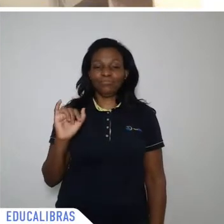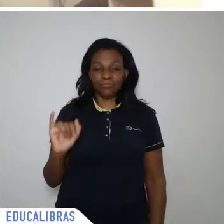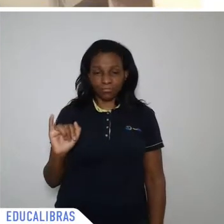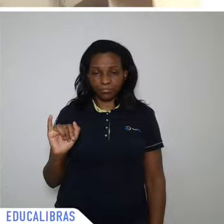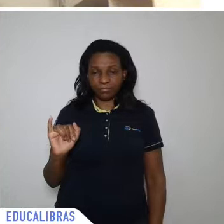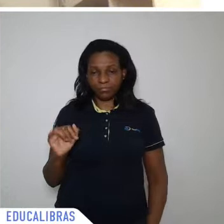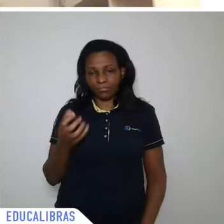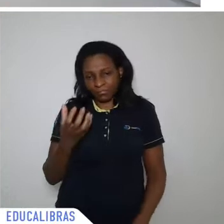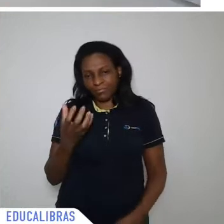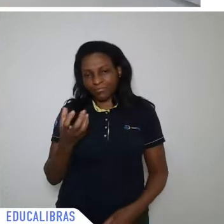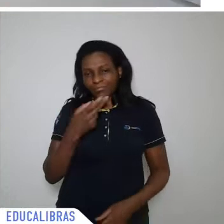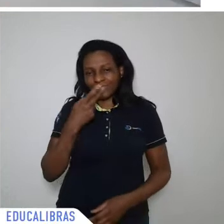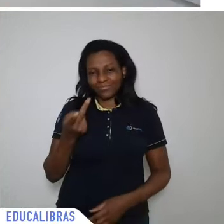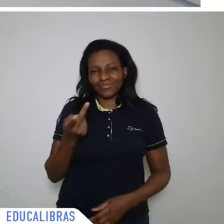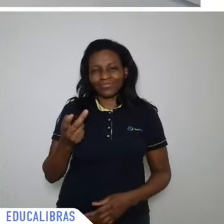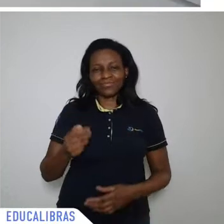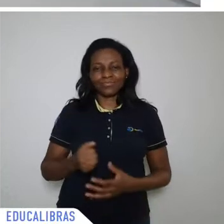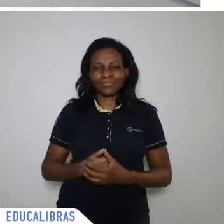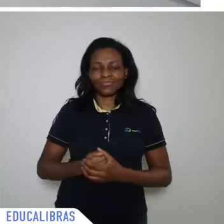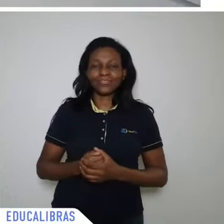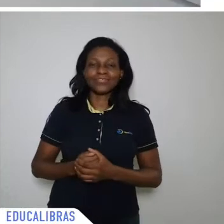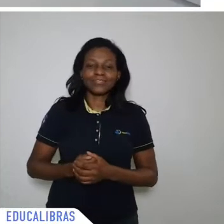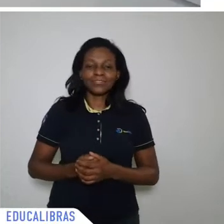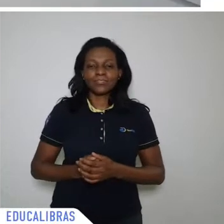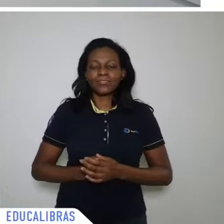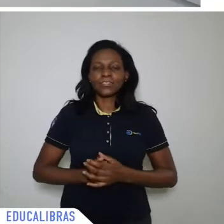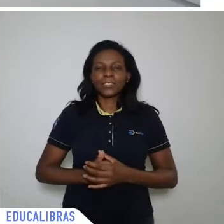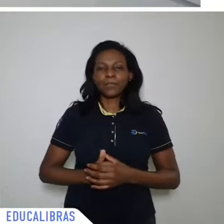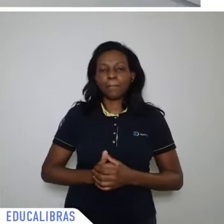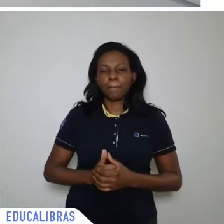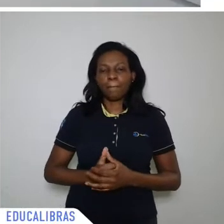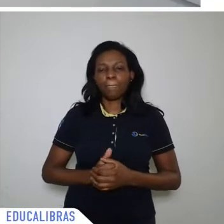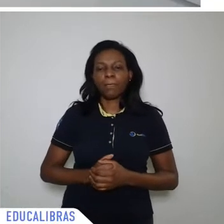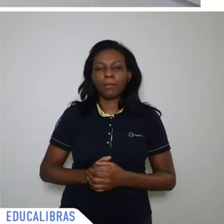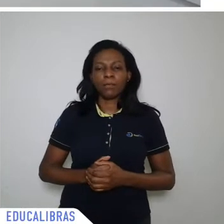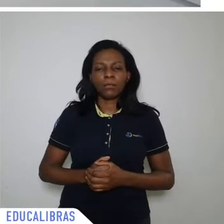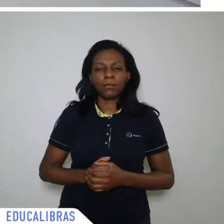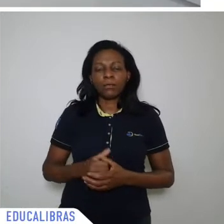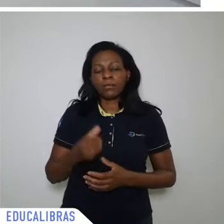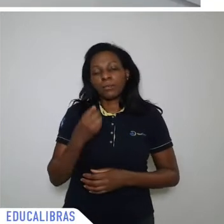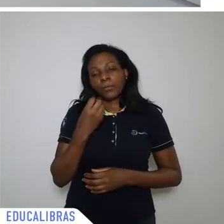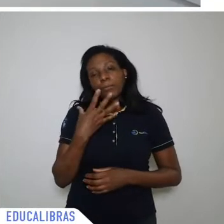if you'd like to start with your considerations and any indications.